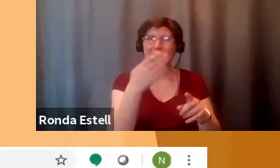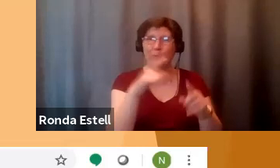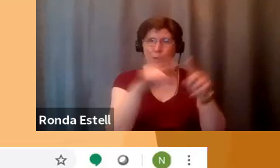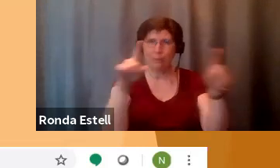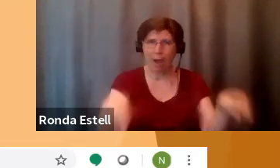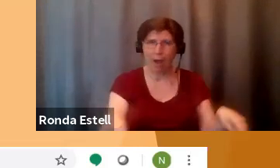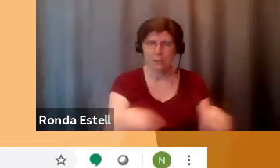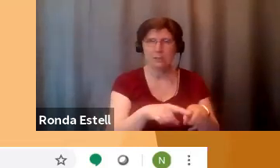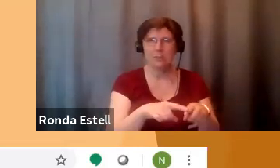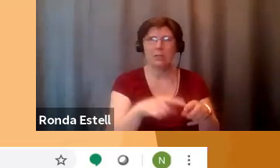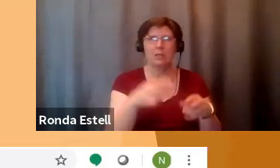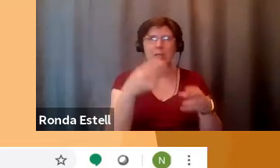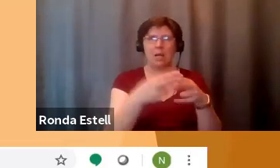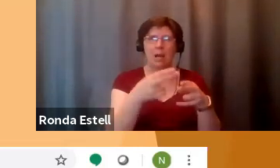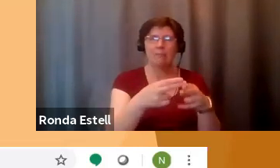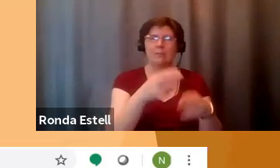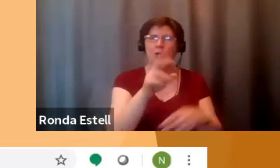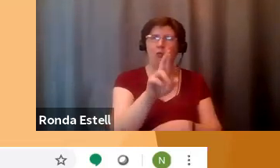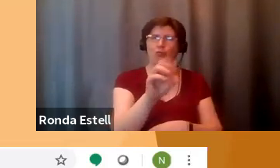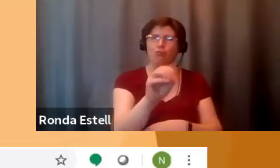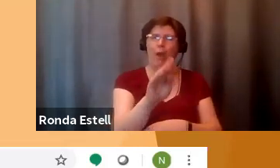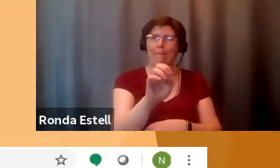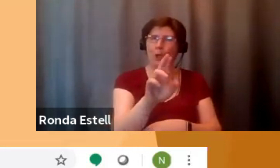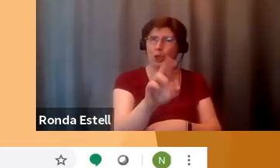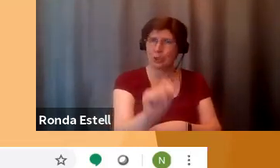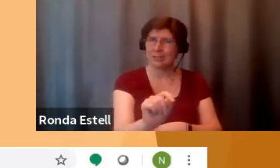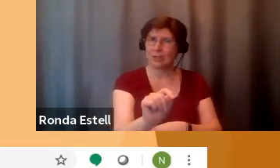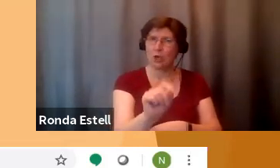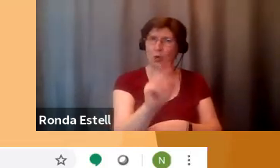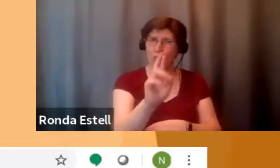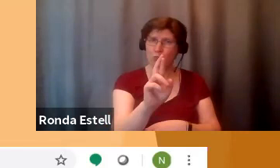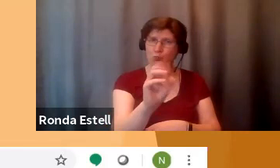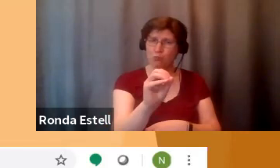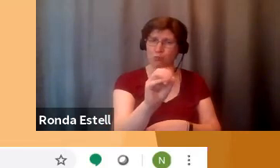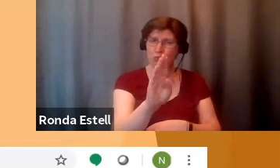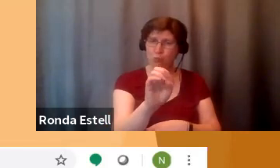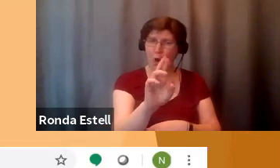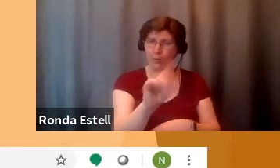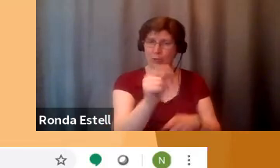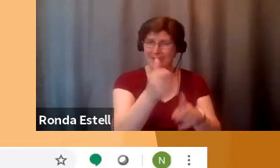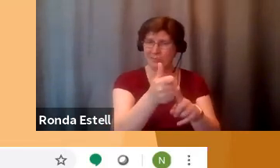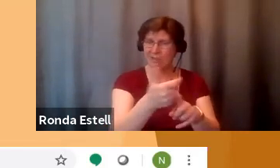Robert. What's cool about Robert is he's a person with a disability.